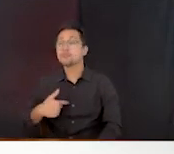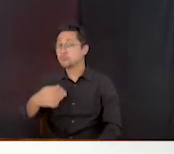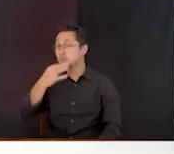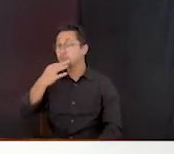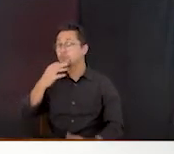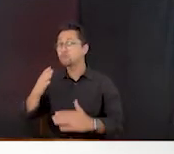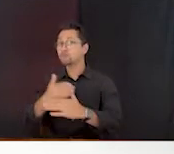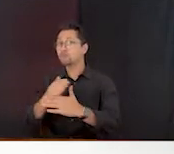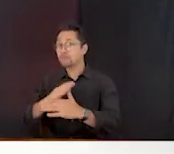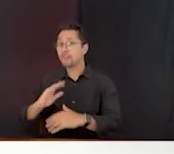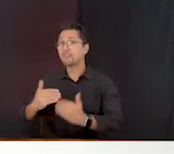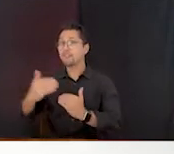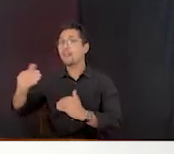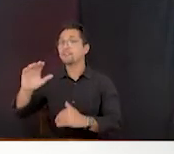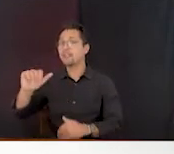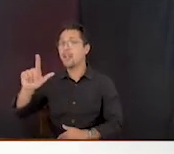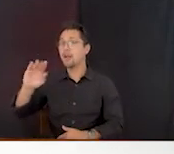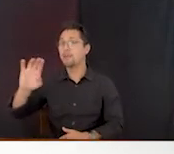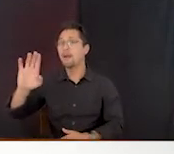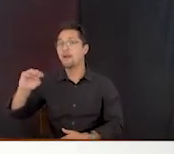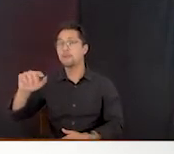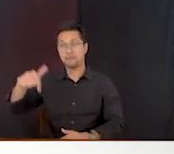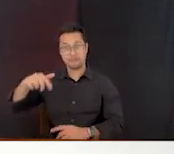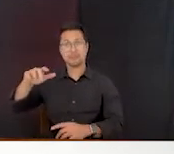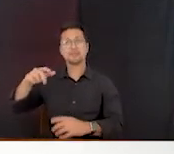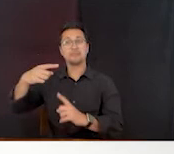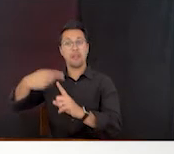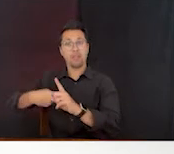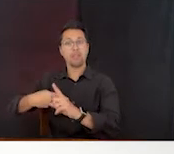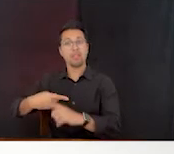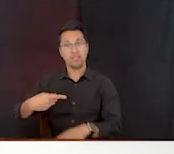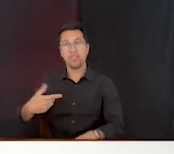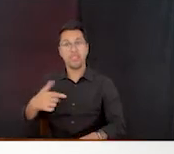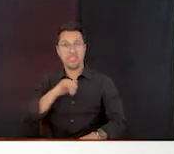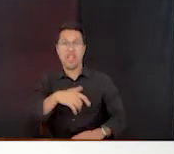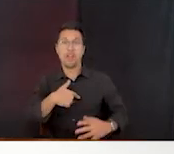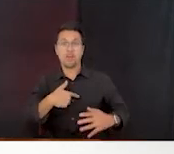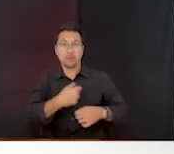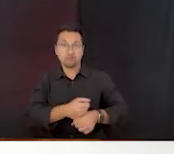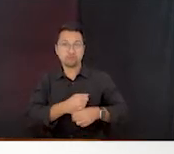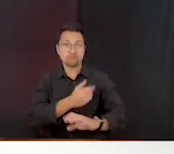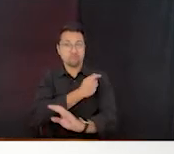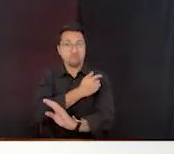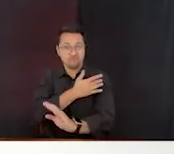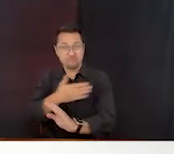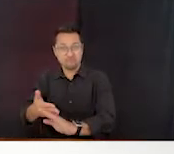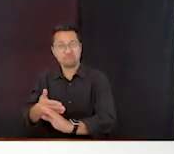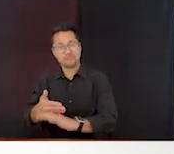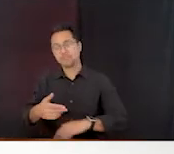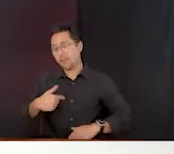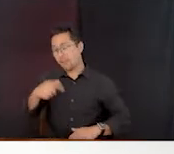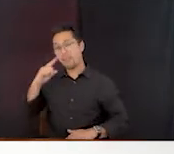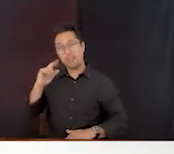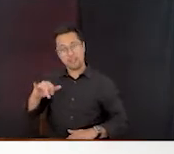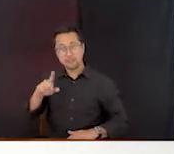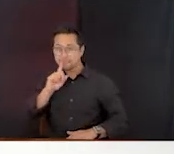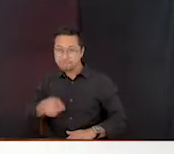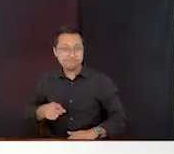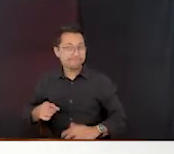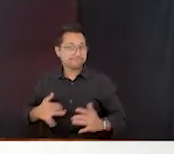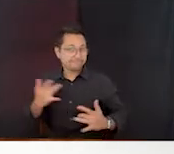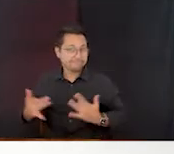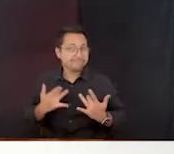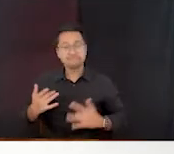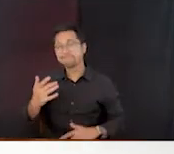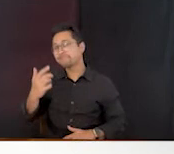next album on the 26th of this month, which we created throughout the course of the pandemic. So I thought that was really exciting, a really interesting